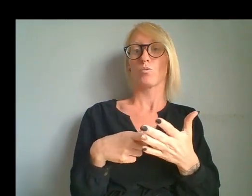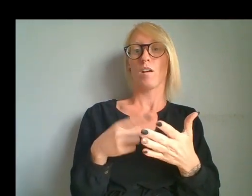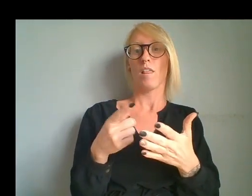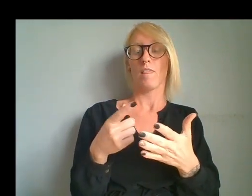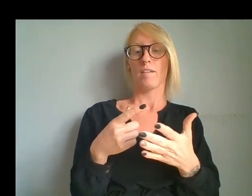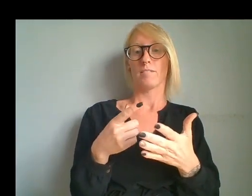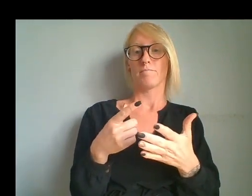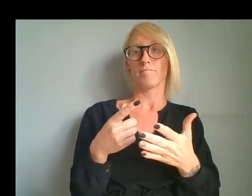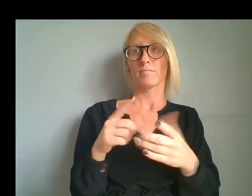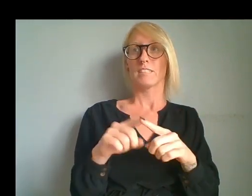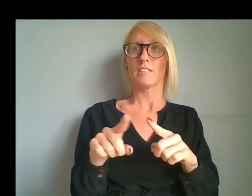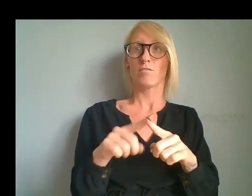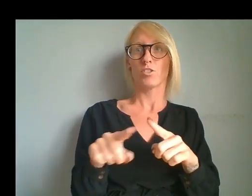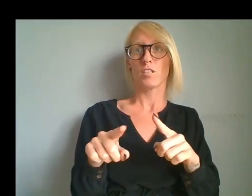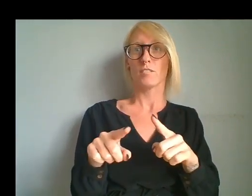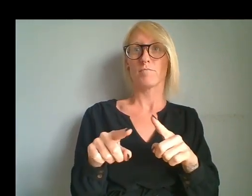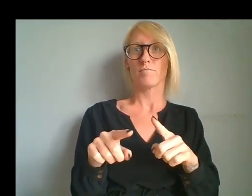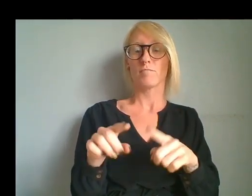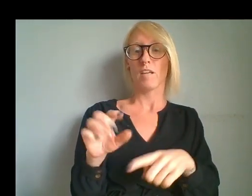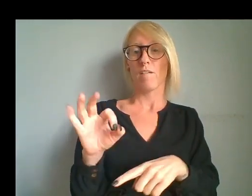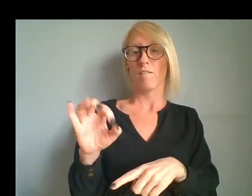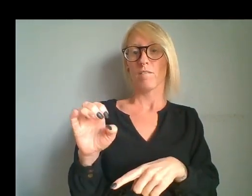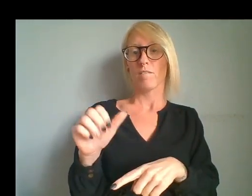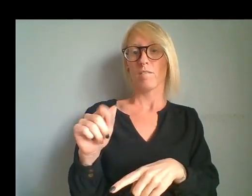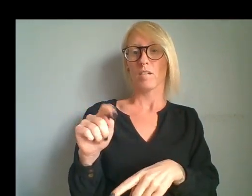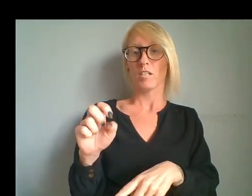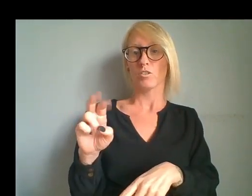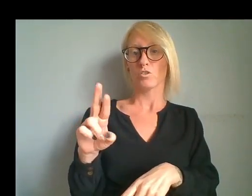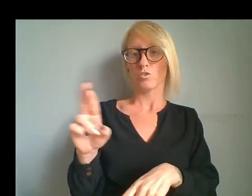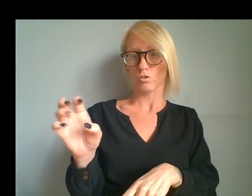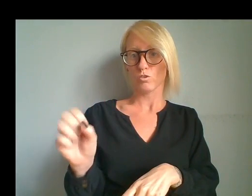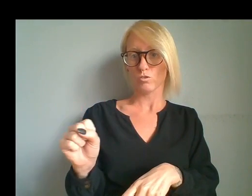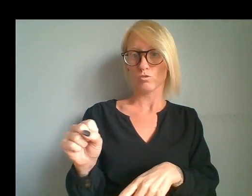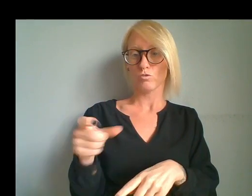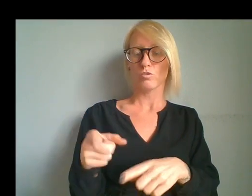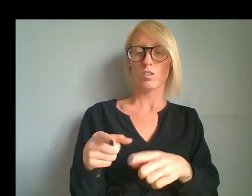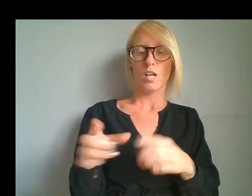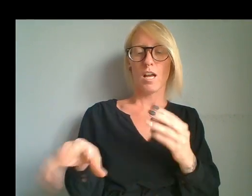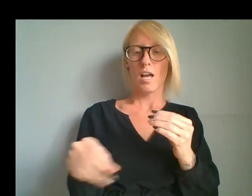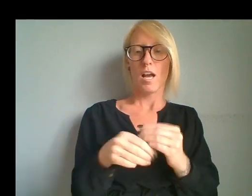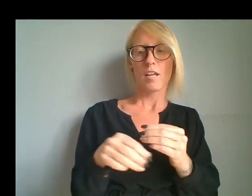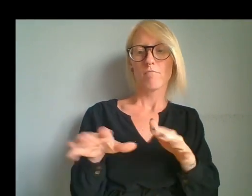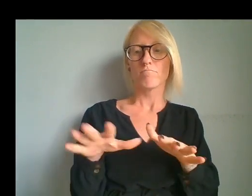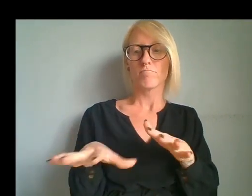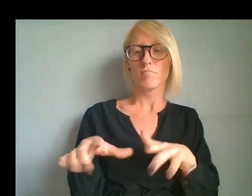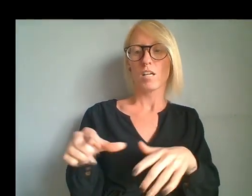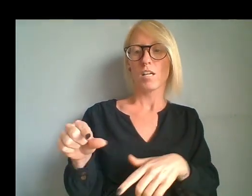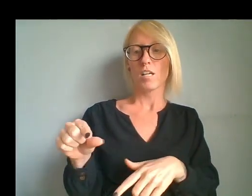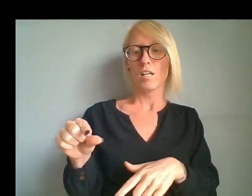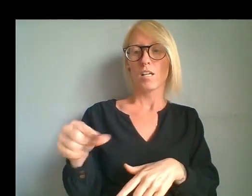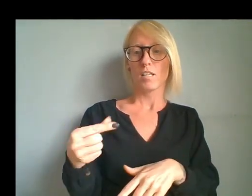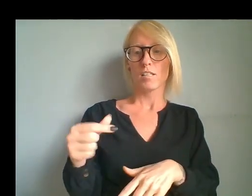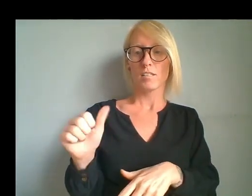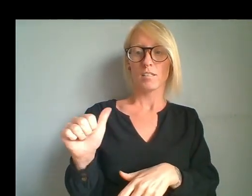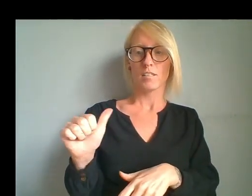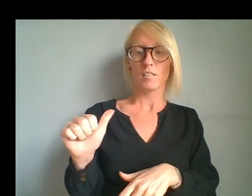available. And for example, we put in a little gadget so you can sign up for our newsletter from our